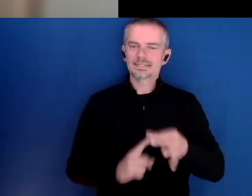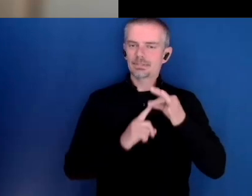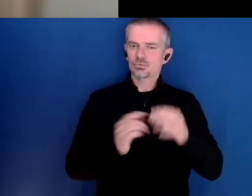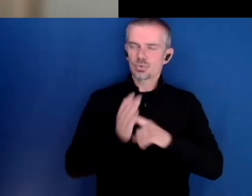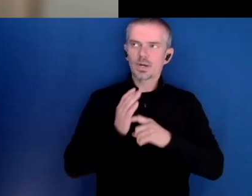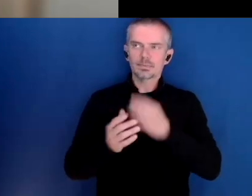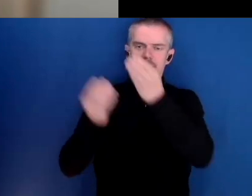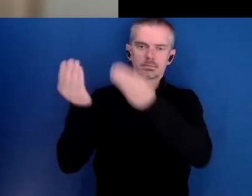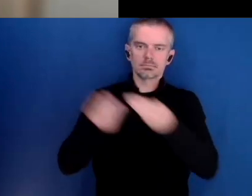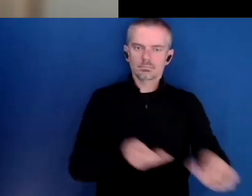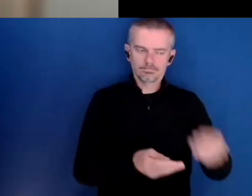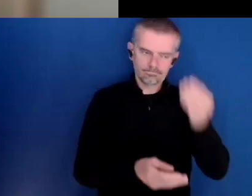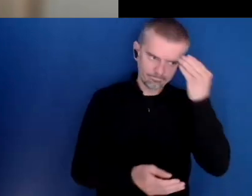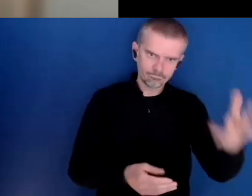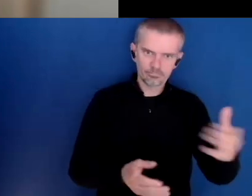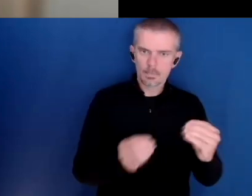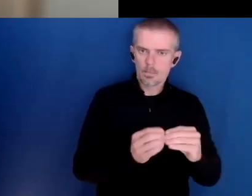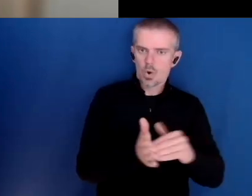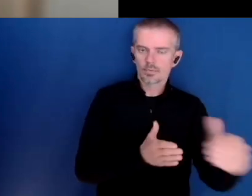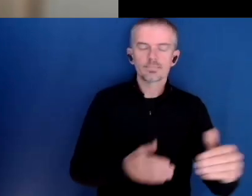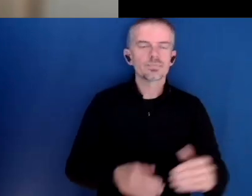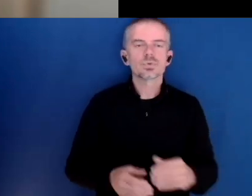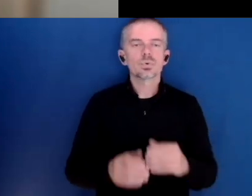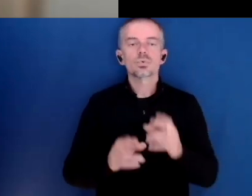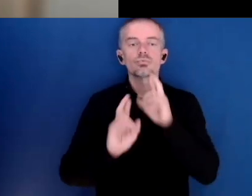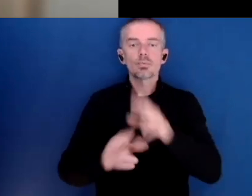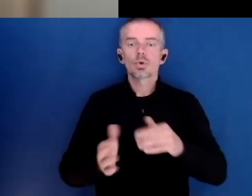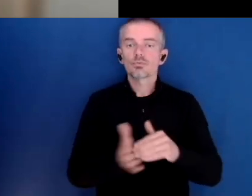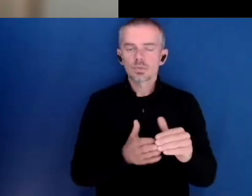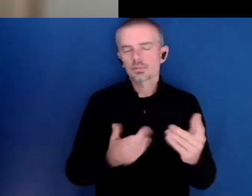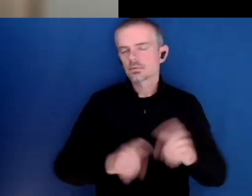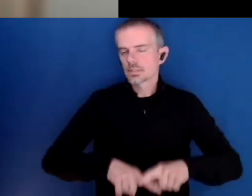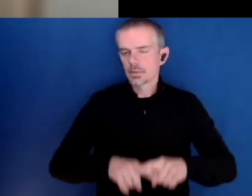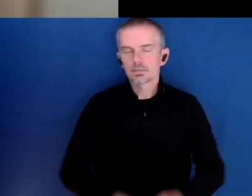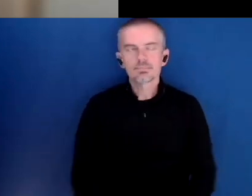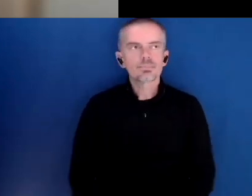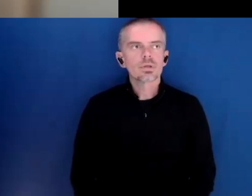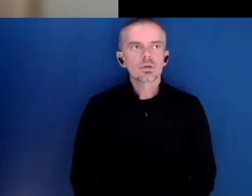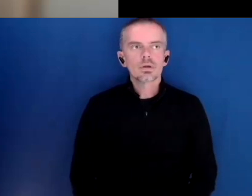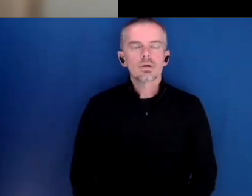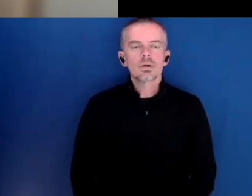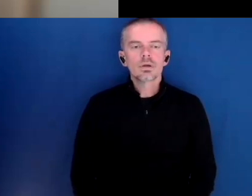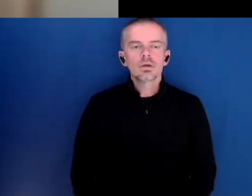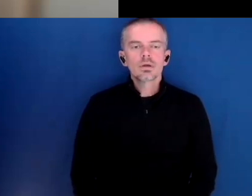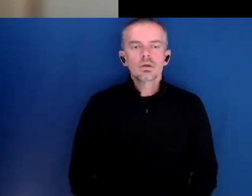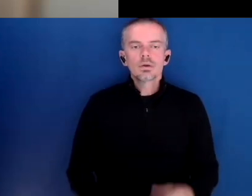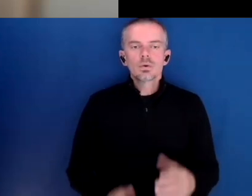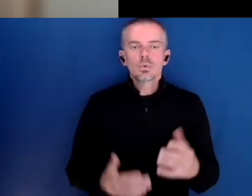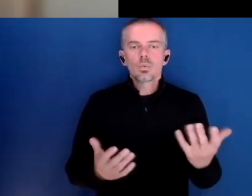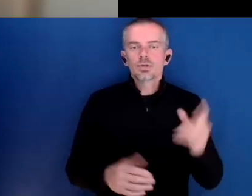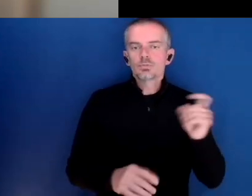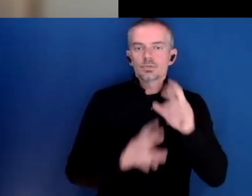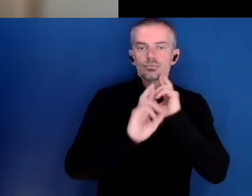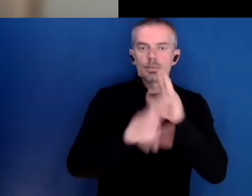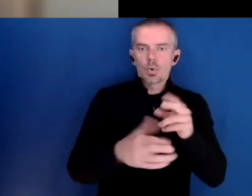the reporting frequency depends. The necessary reporting items, or items